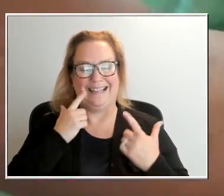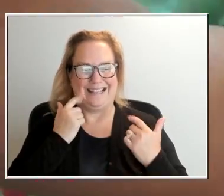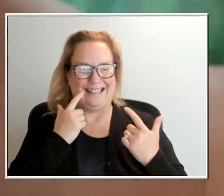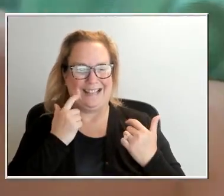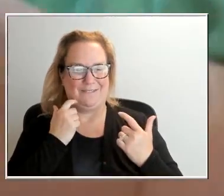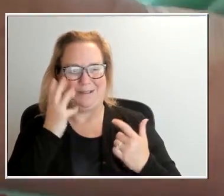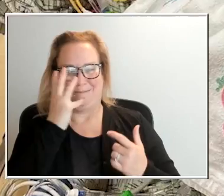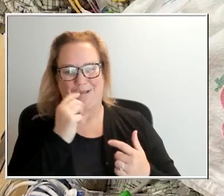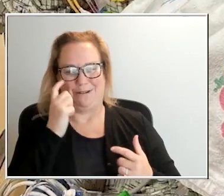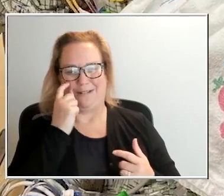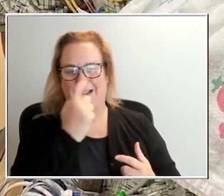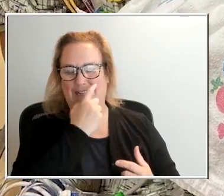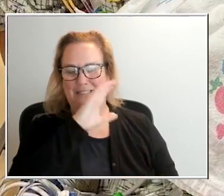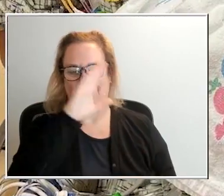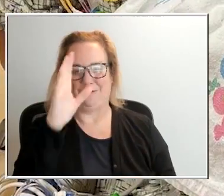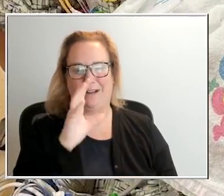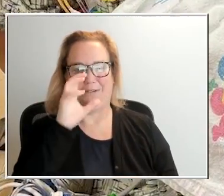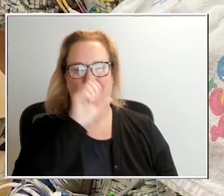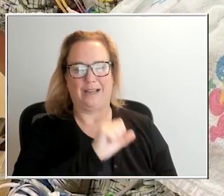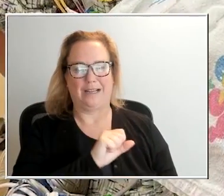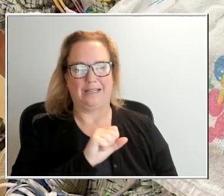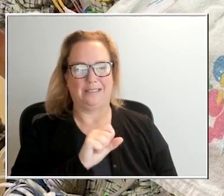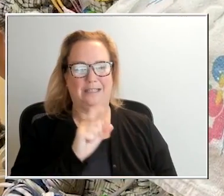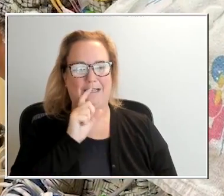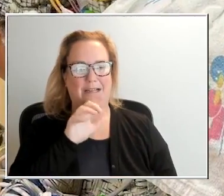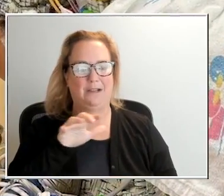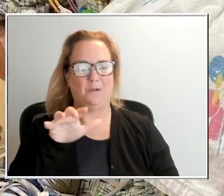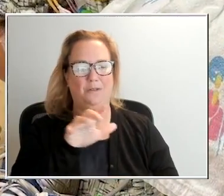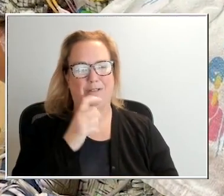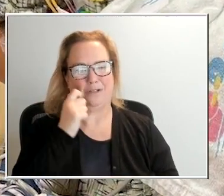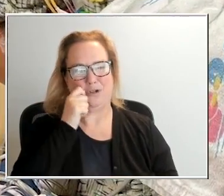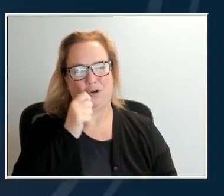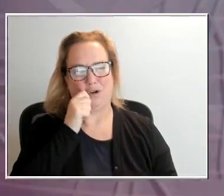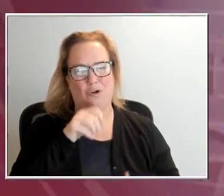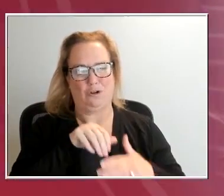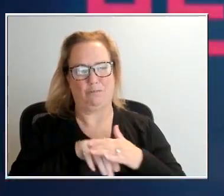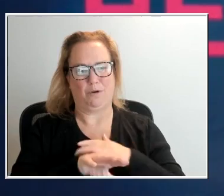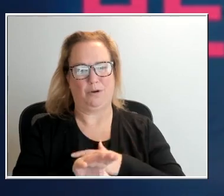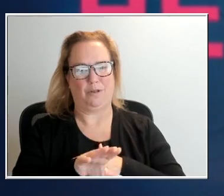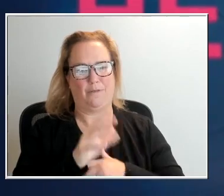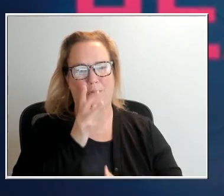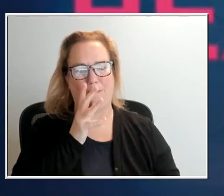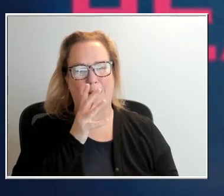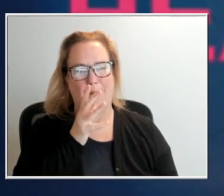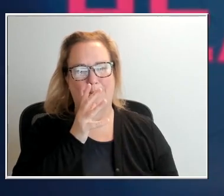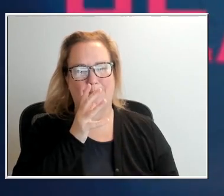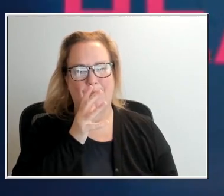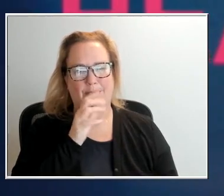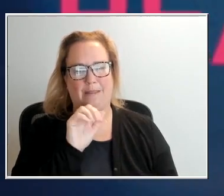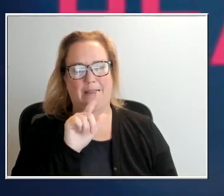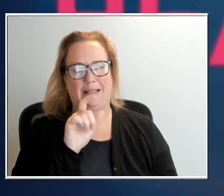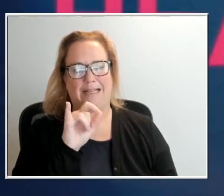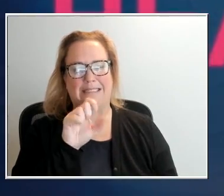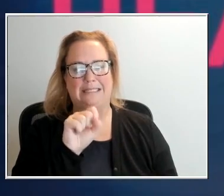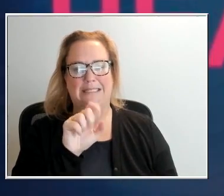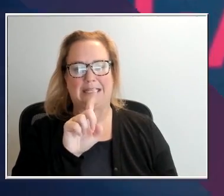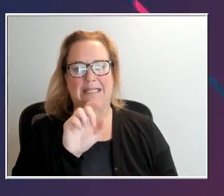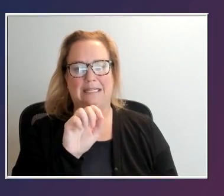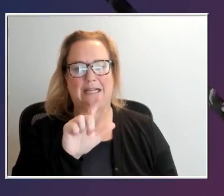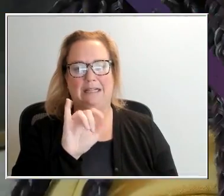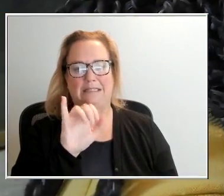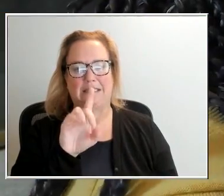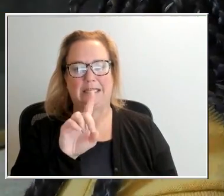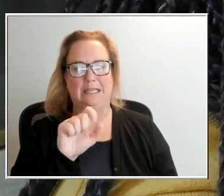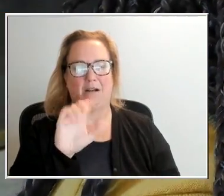eyes. You would never guess the trouble that surrounded this little girl's birth for her mom. I'm Alexis Del Cid. On the next All Things